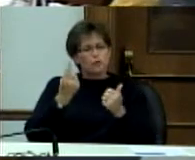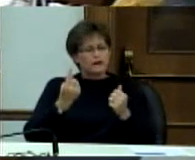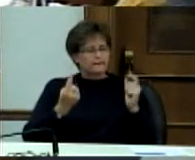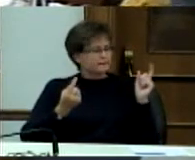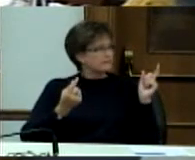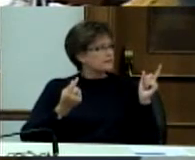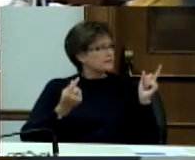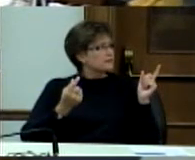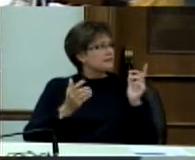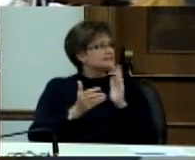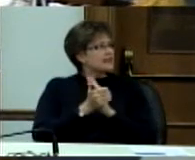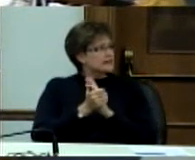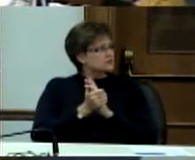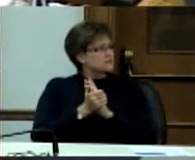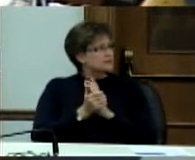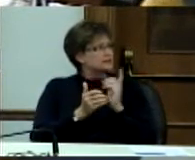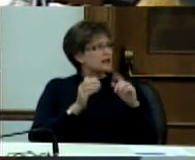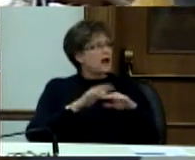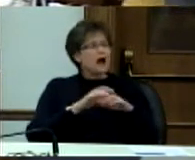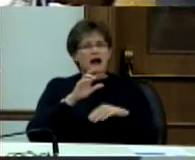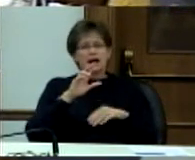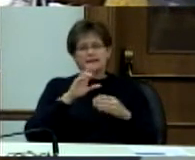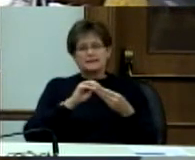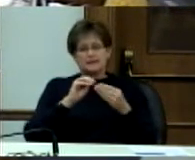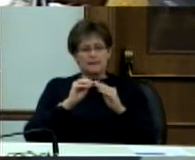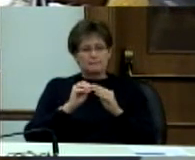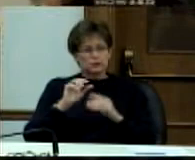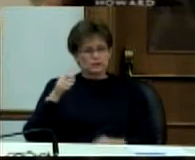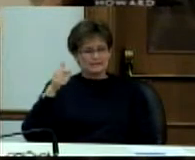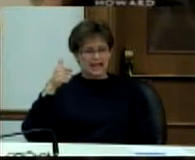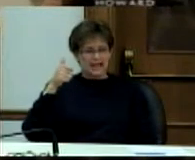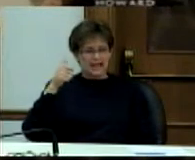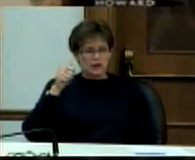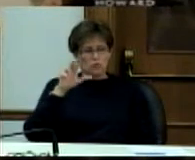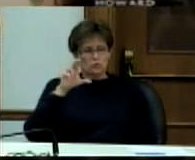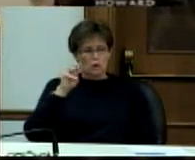and tell us that? Yep. The attachment on Roman numeral